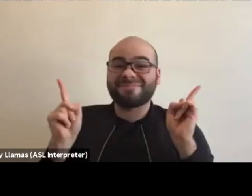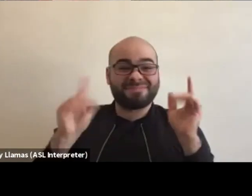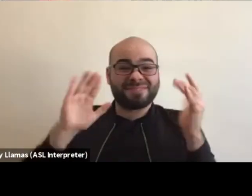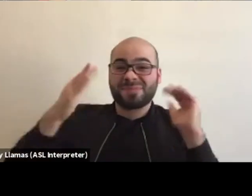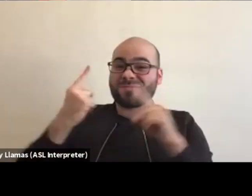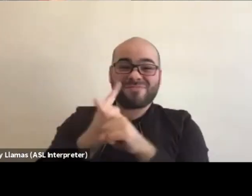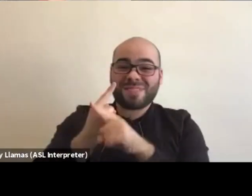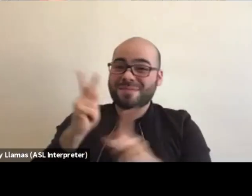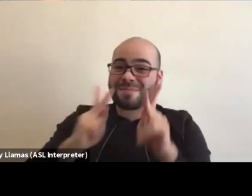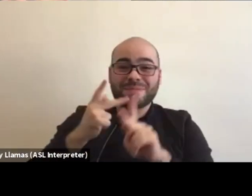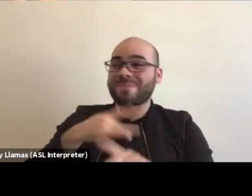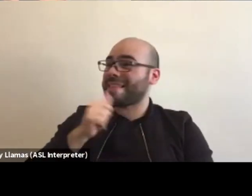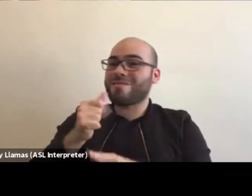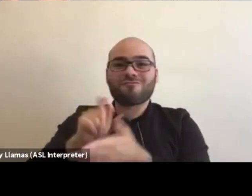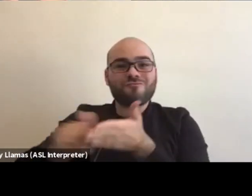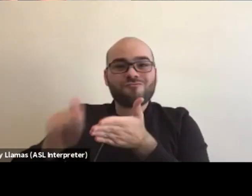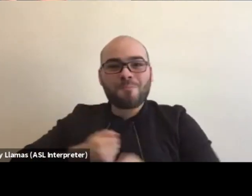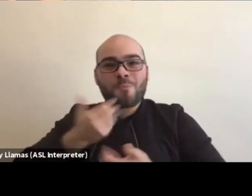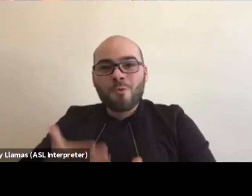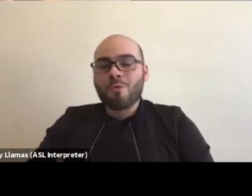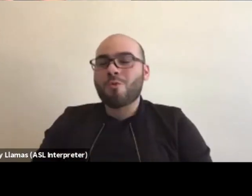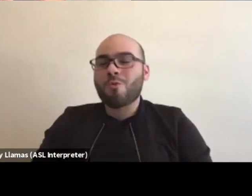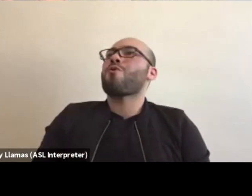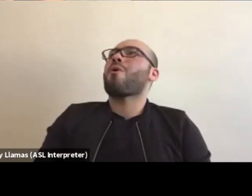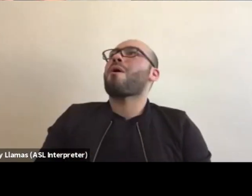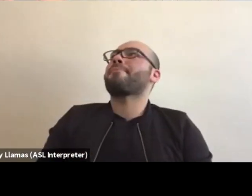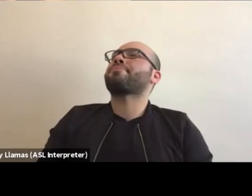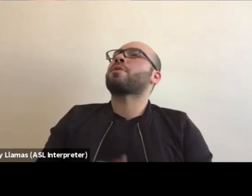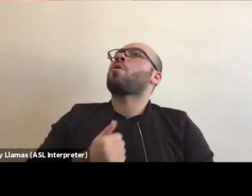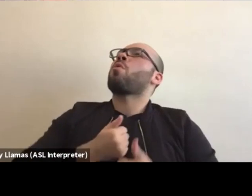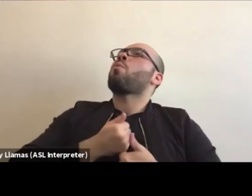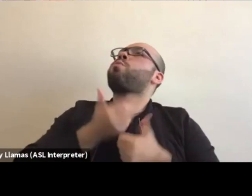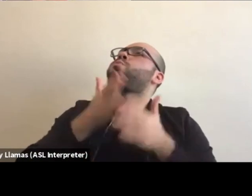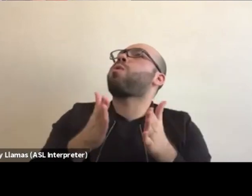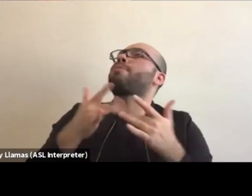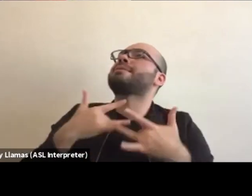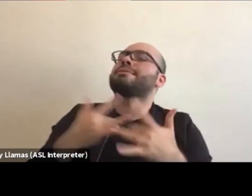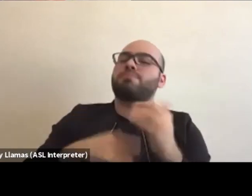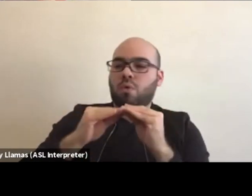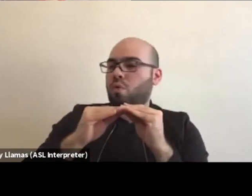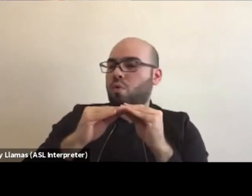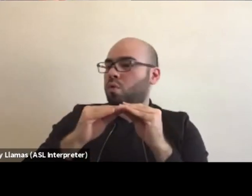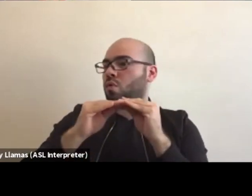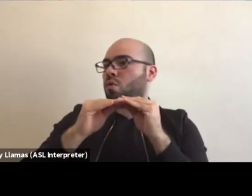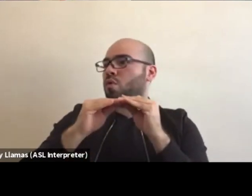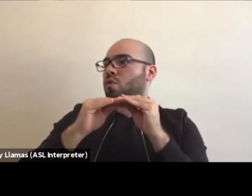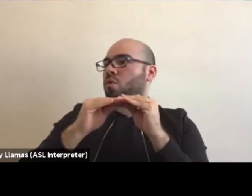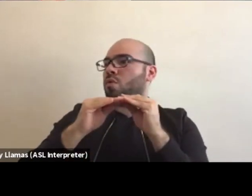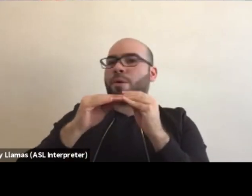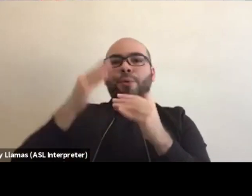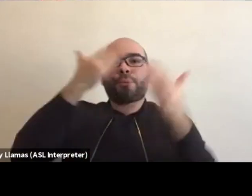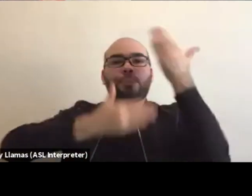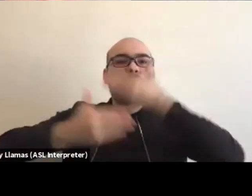like attention to what we normally overlook. There's a